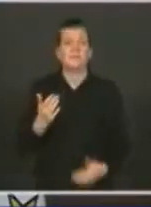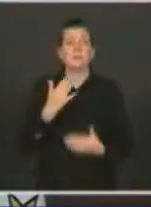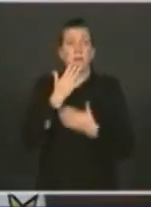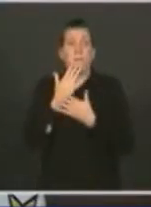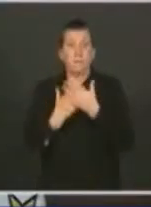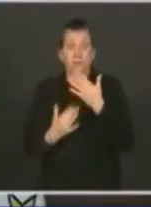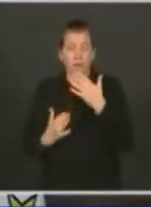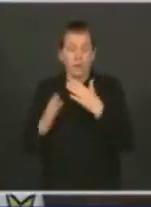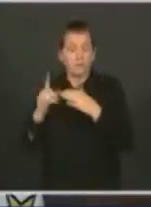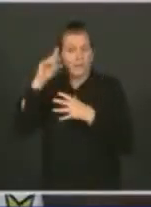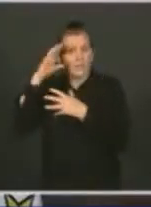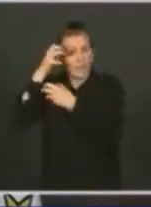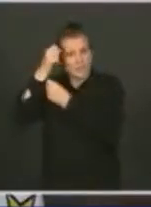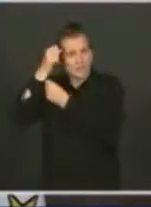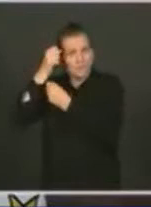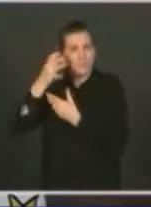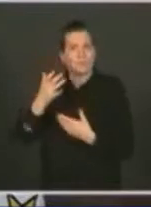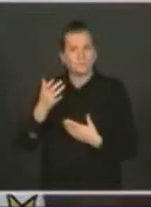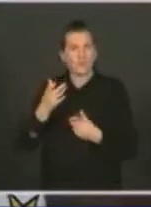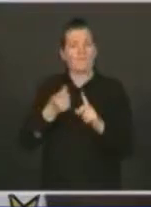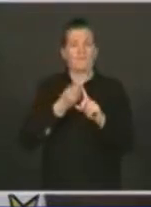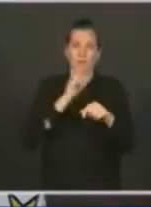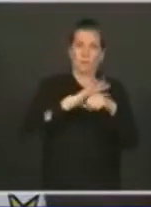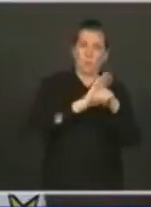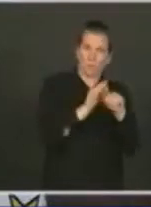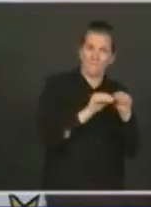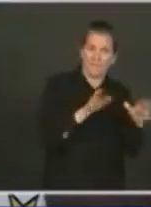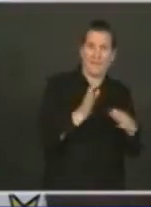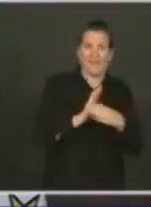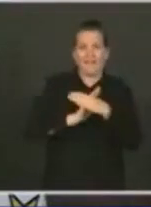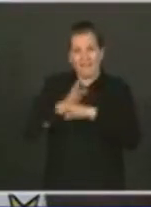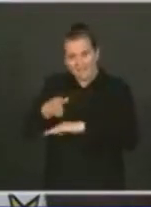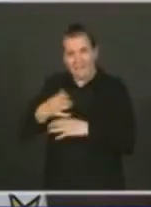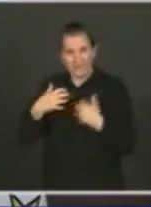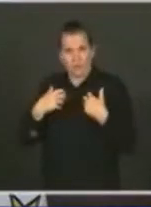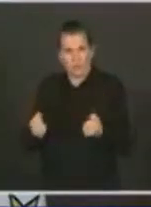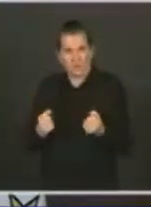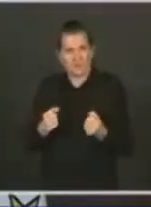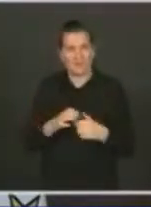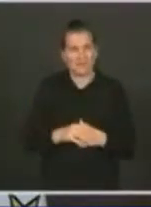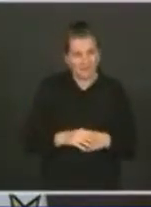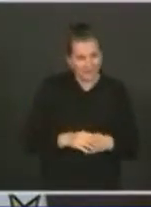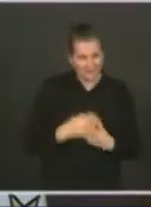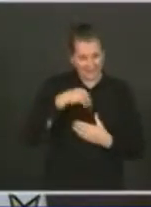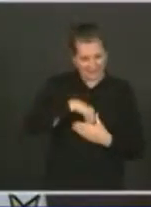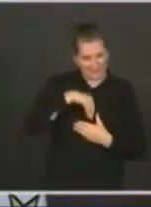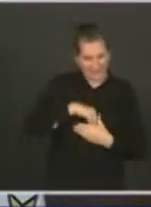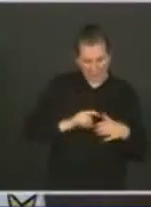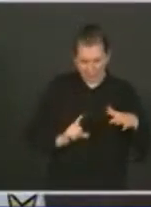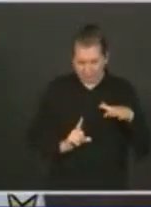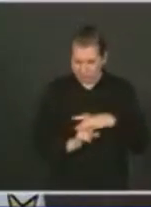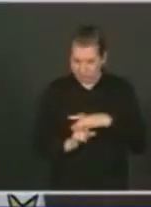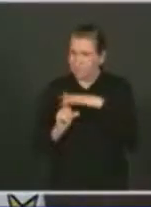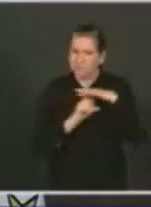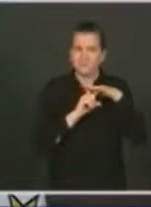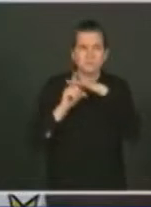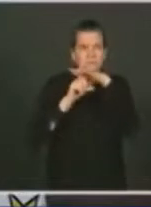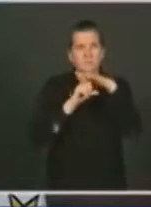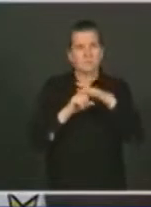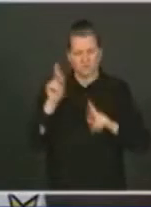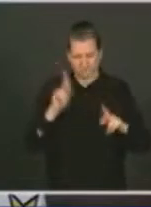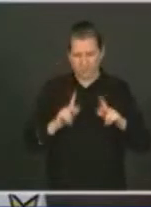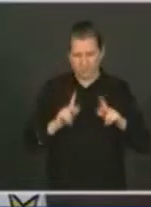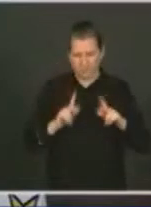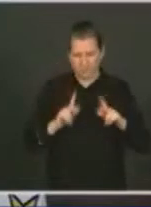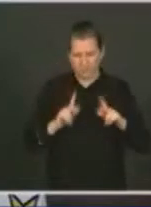of the disease, and this chronic pain and chronic fatigue and chronic trouble breathing that's really debilitating a big segment of our population, people who were